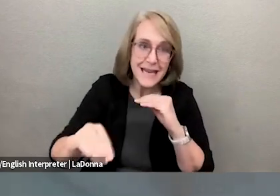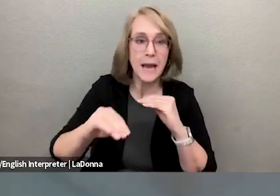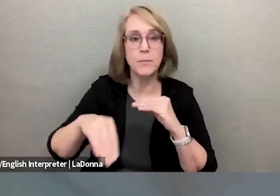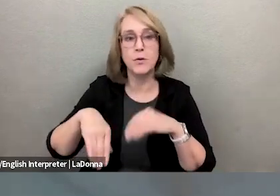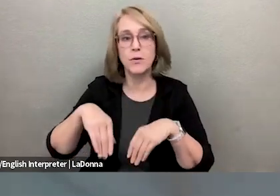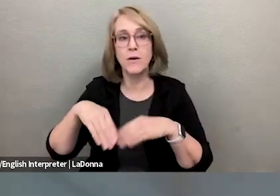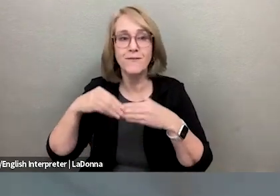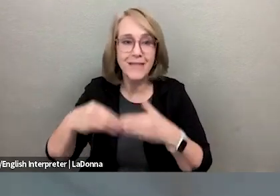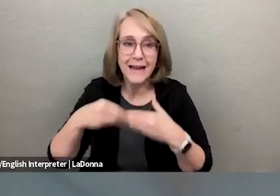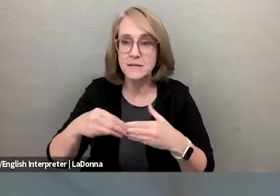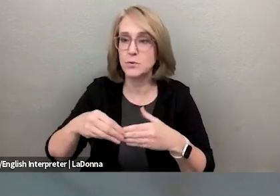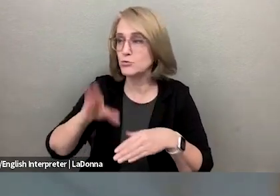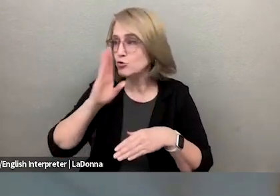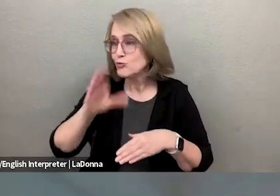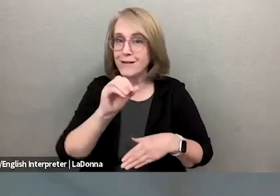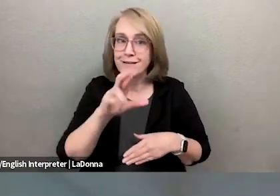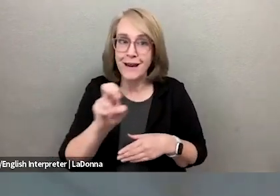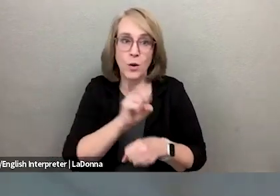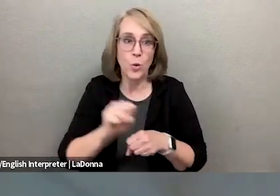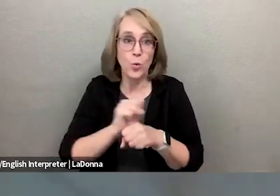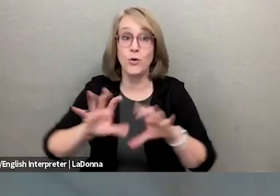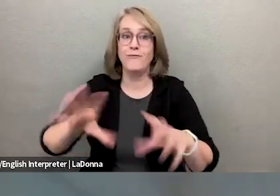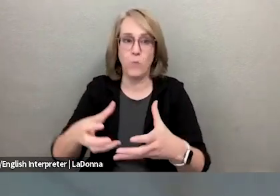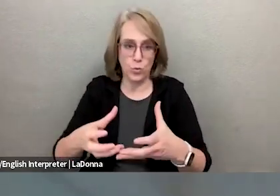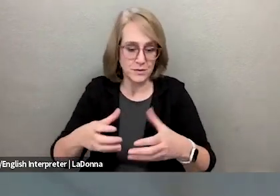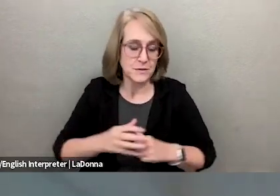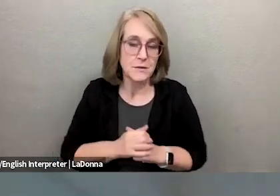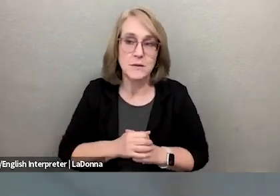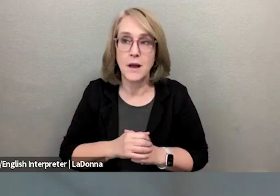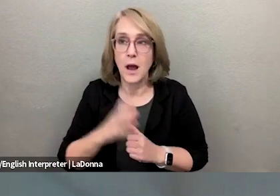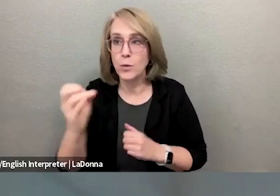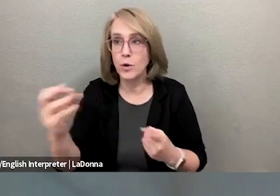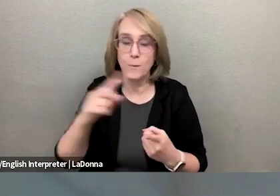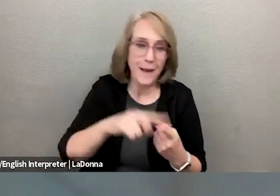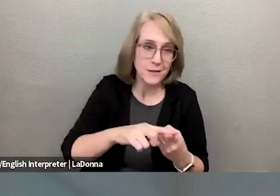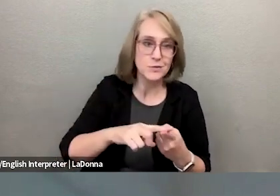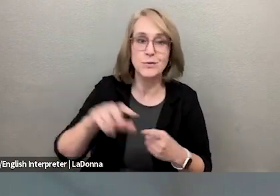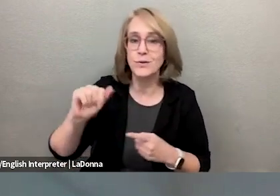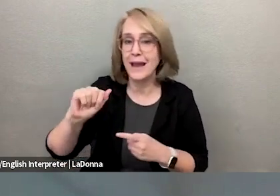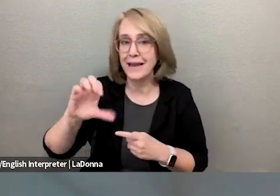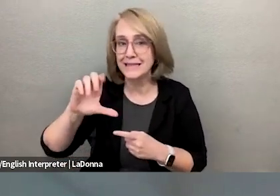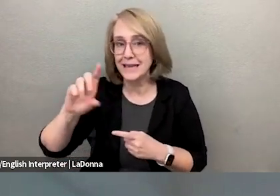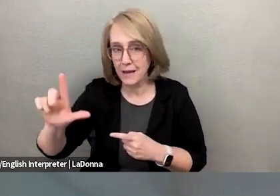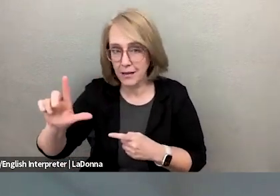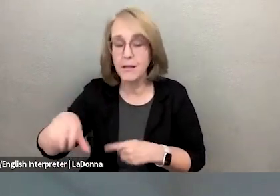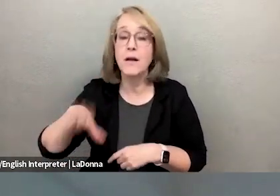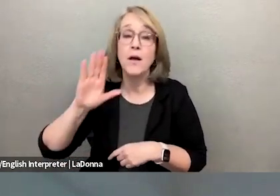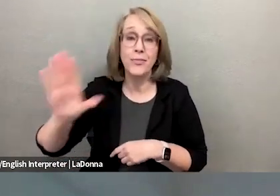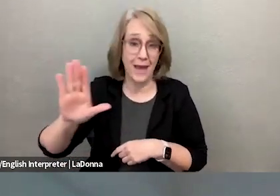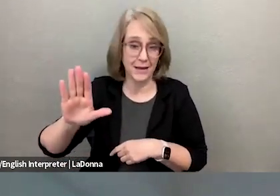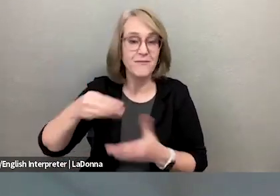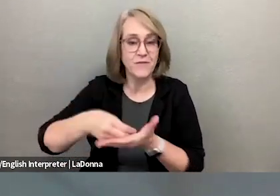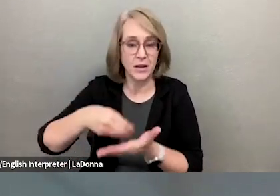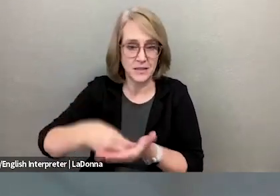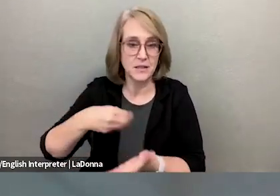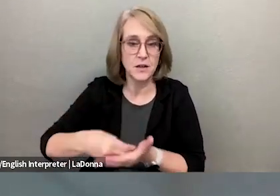direct care workforce. And in noting that, I just want to return to the ACL-funded Direct Care Workforce Strategy Center